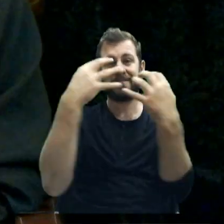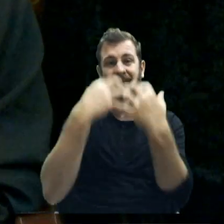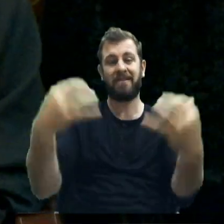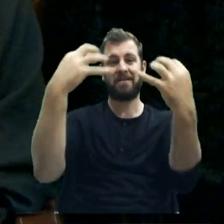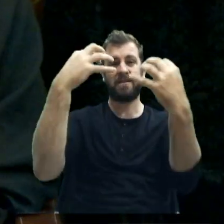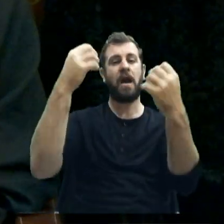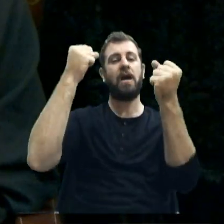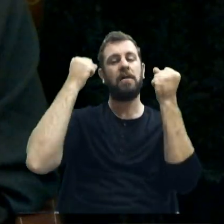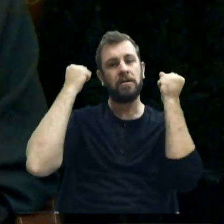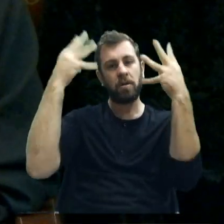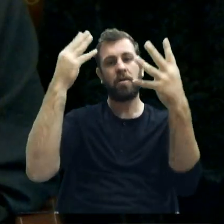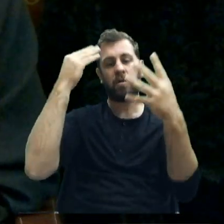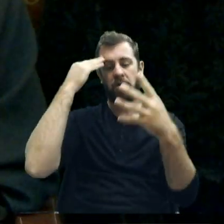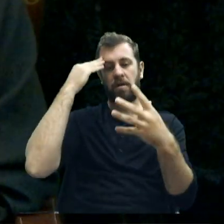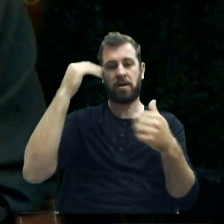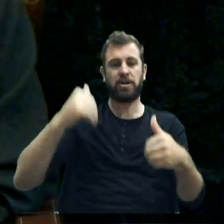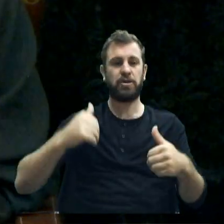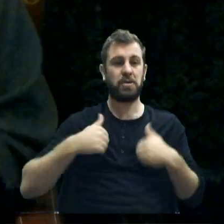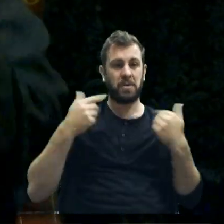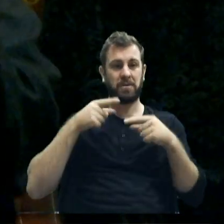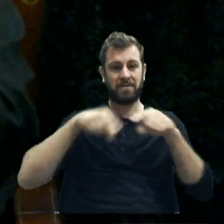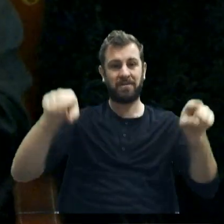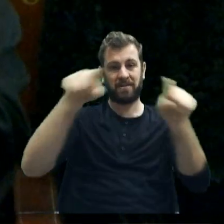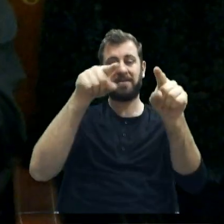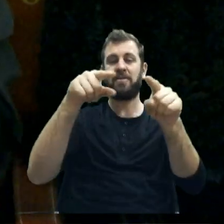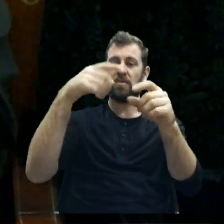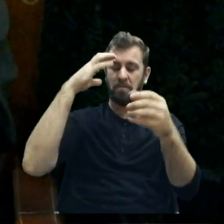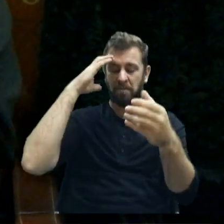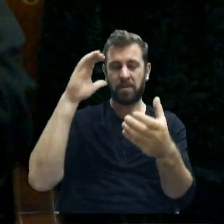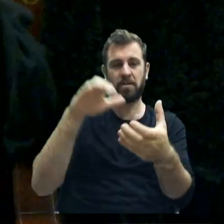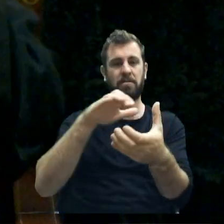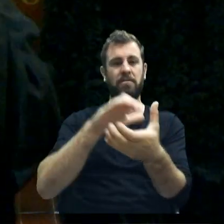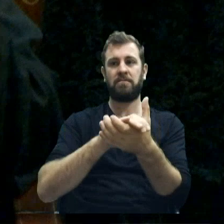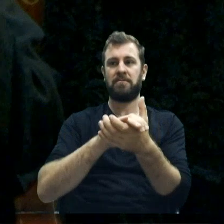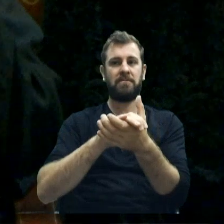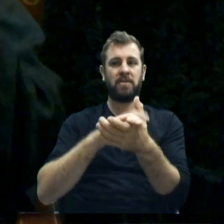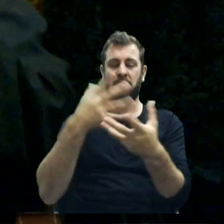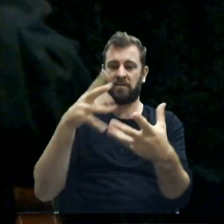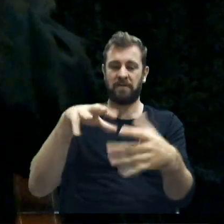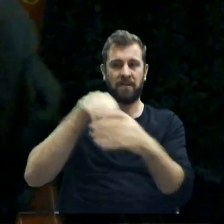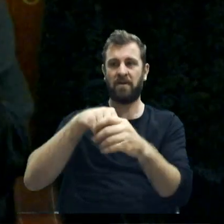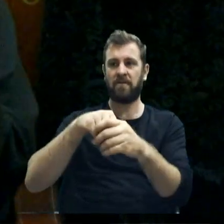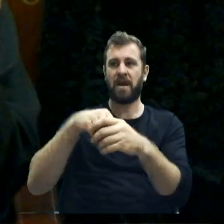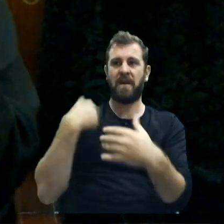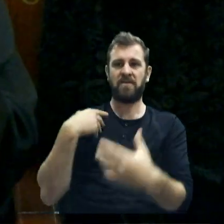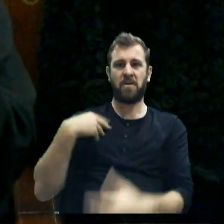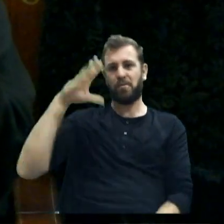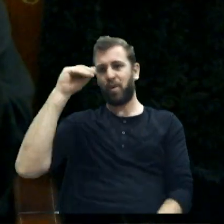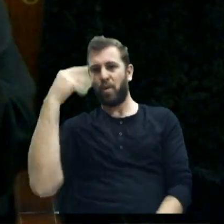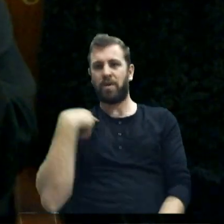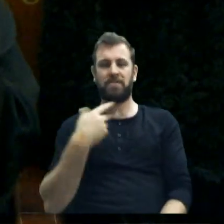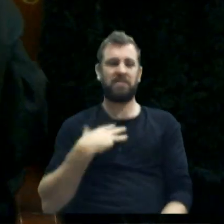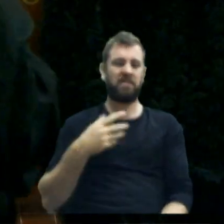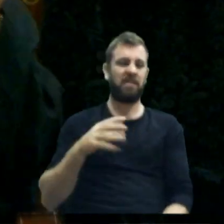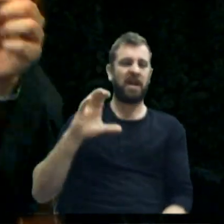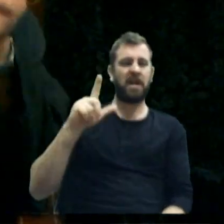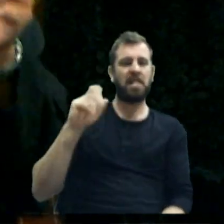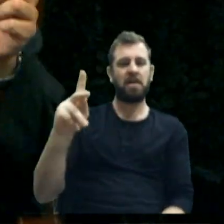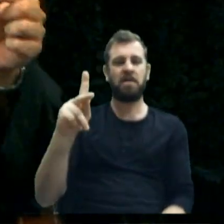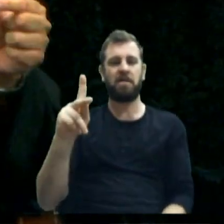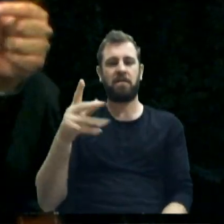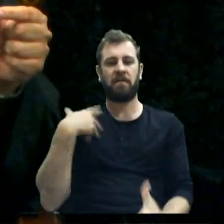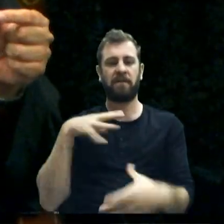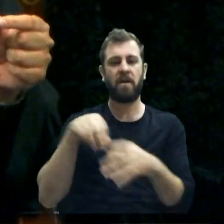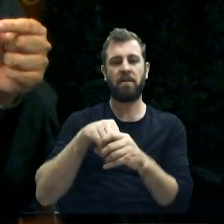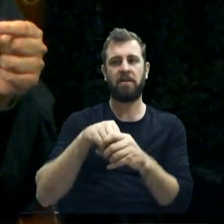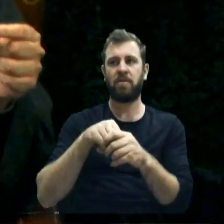are a lot of my youth in this audience, who belong to a group, who have their boys, who have their clique, and it's very